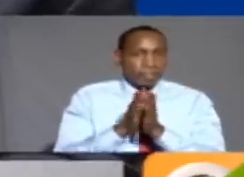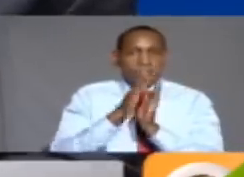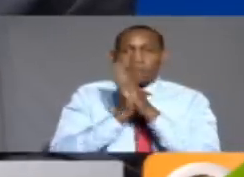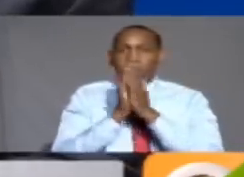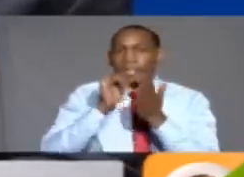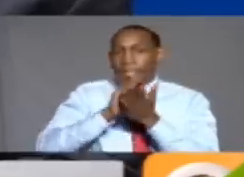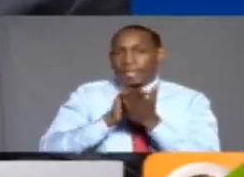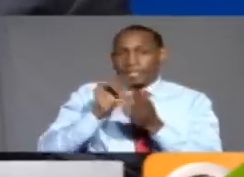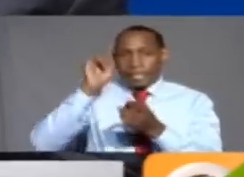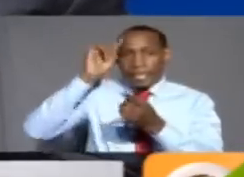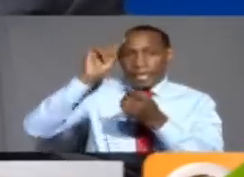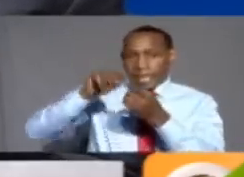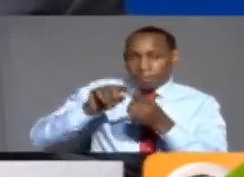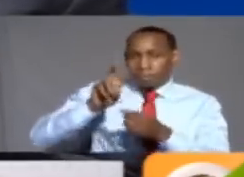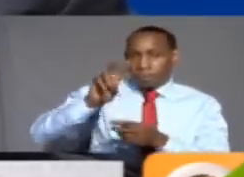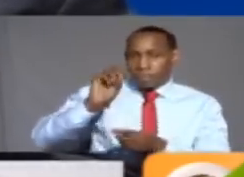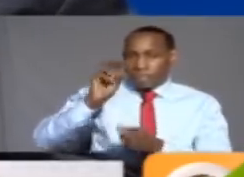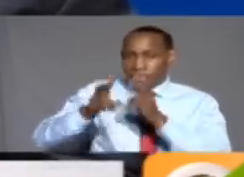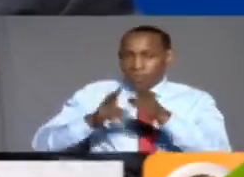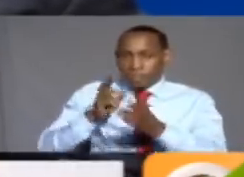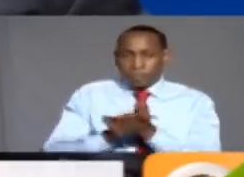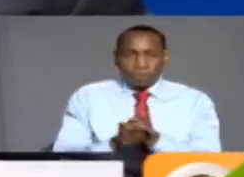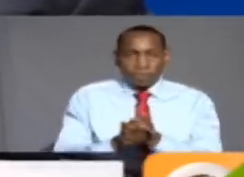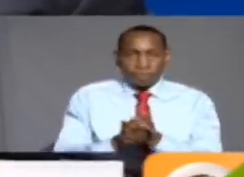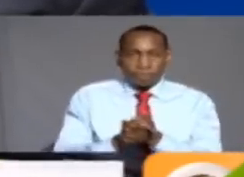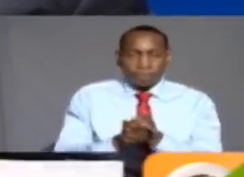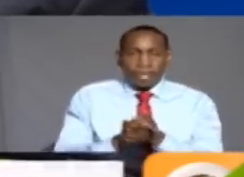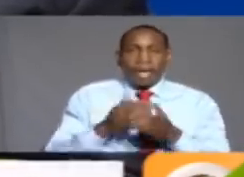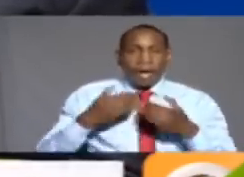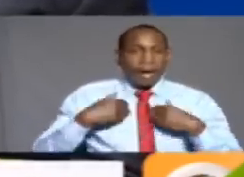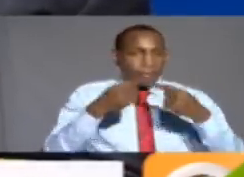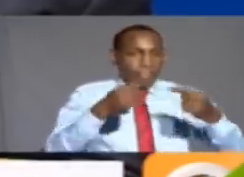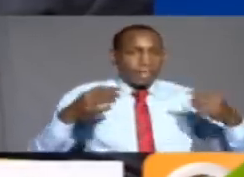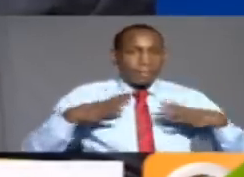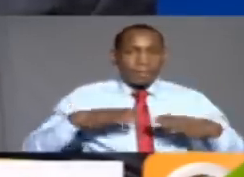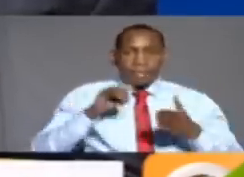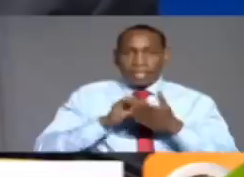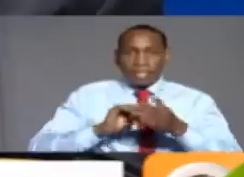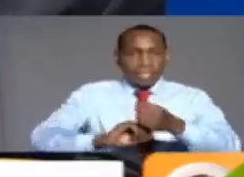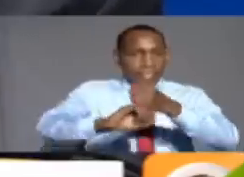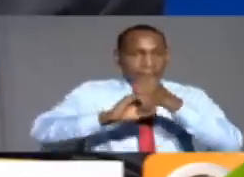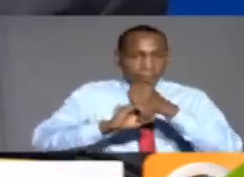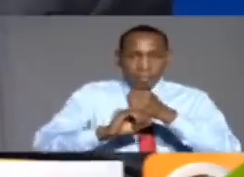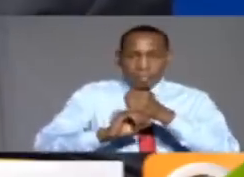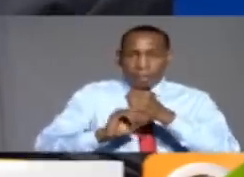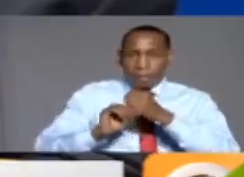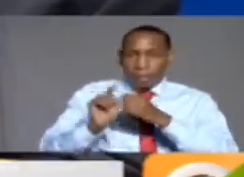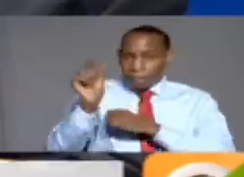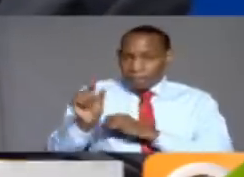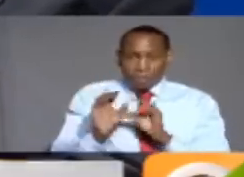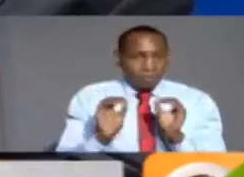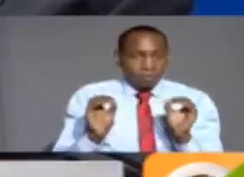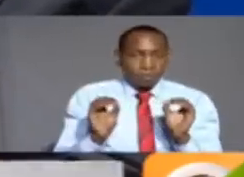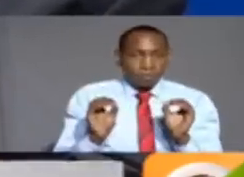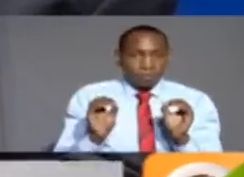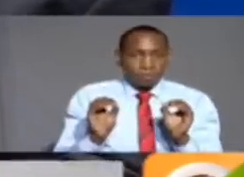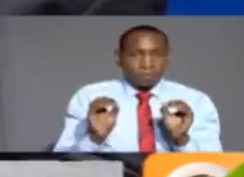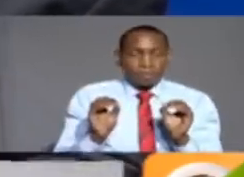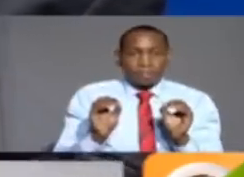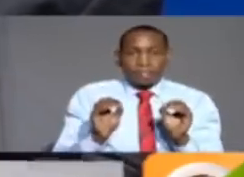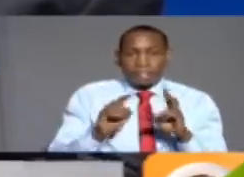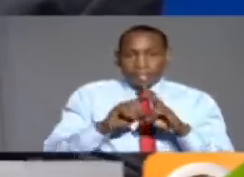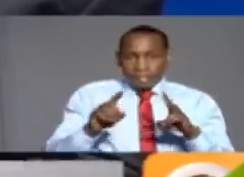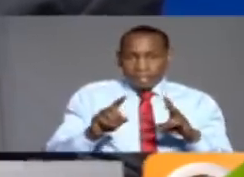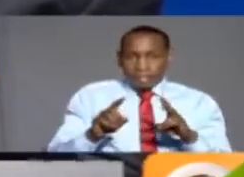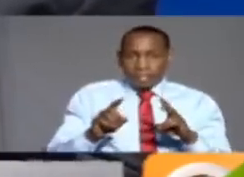I am doing them so that I get elected in 2022, you create resistance from people who do not support you, not who don't support the project. So you